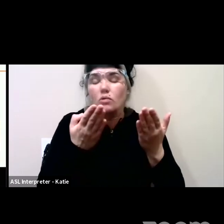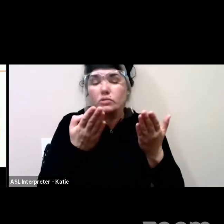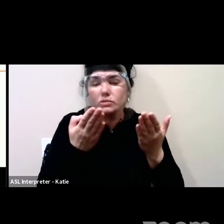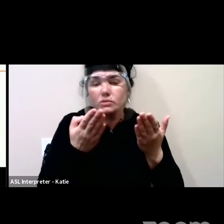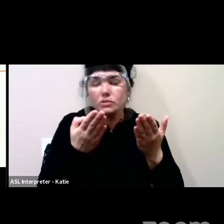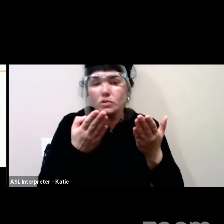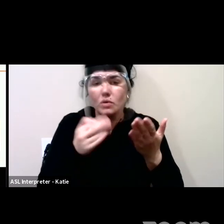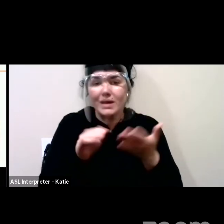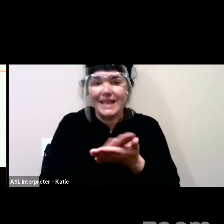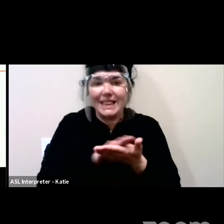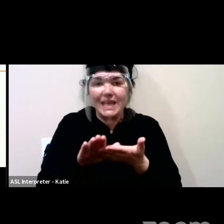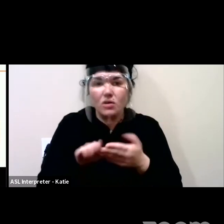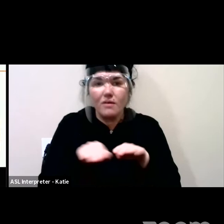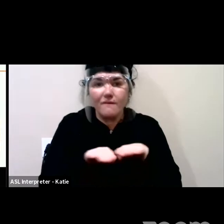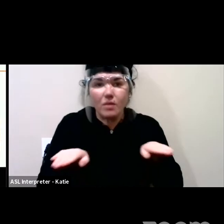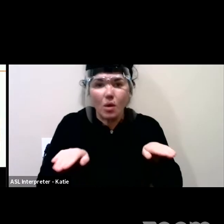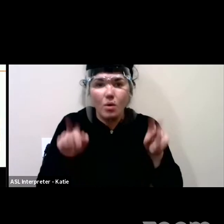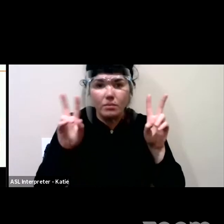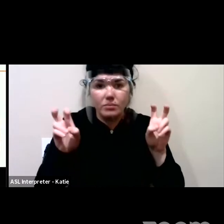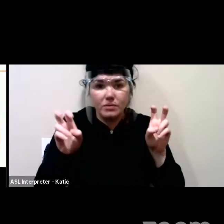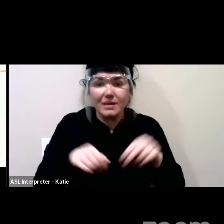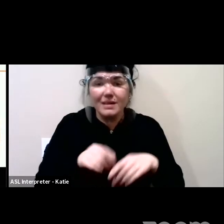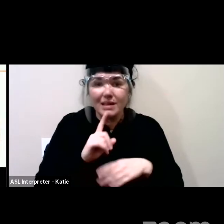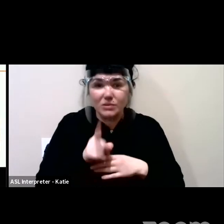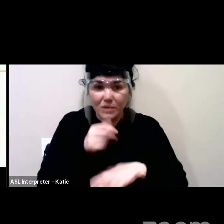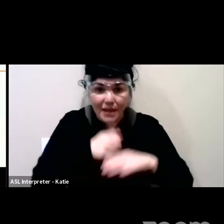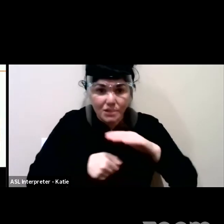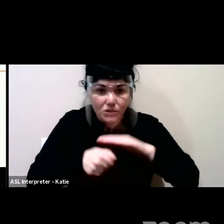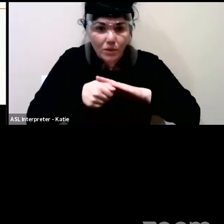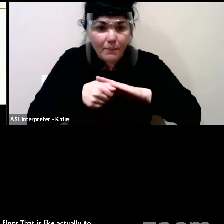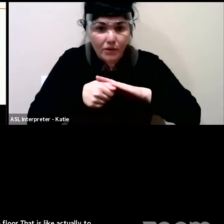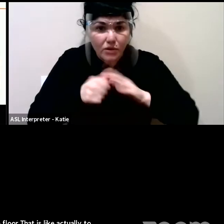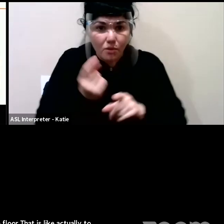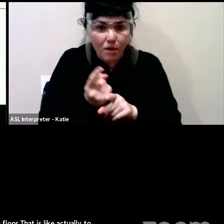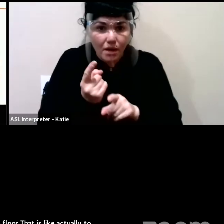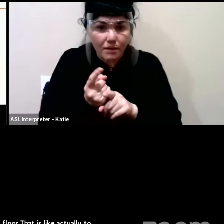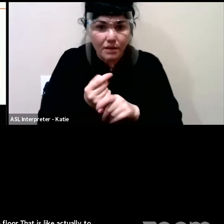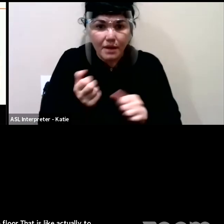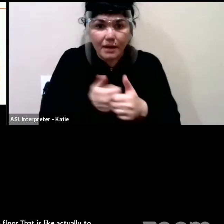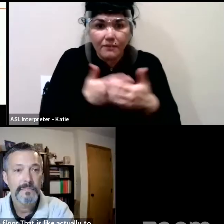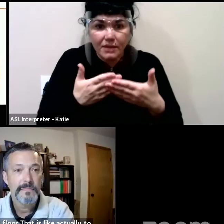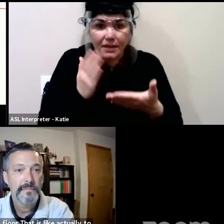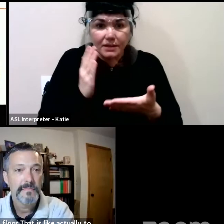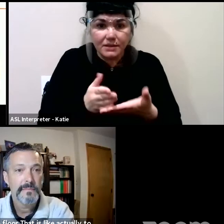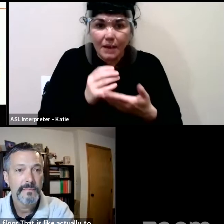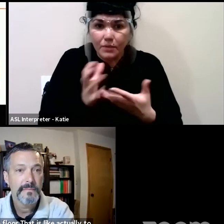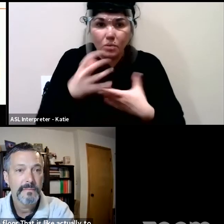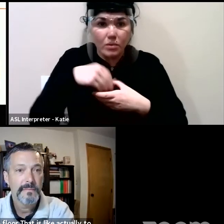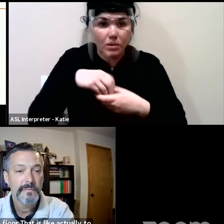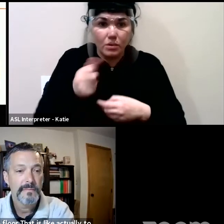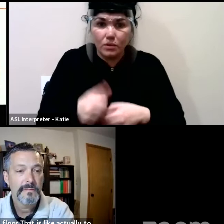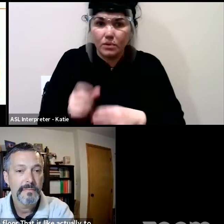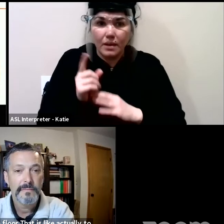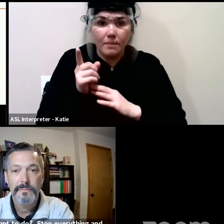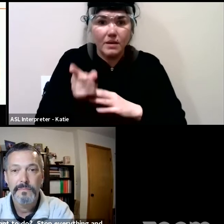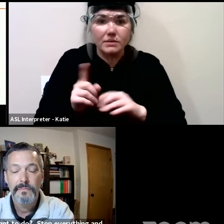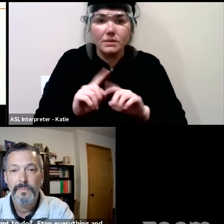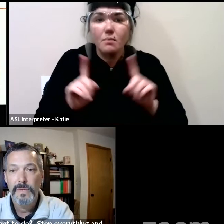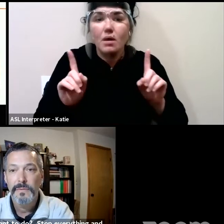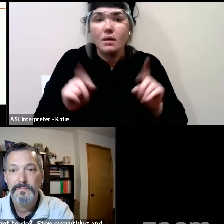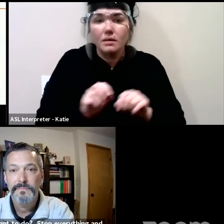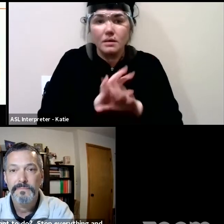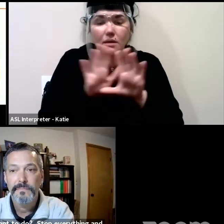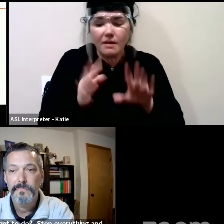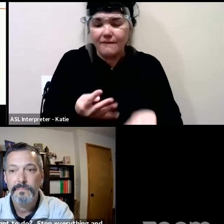floor that's like actually to sweep under the rug is that what you want to do just just stop everything and don't even include that in minutes but it's clearly there's four or five